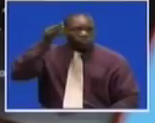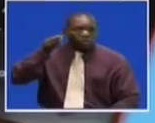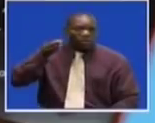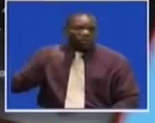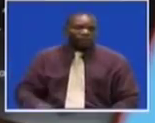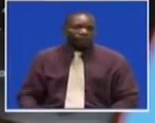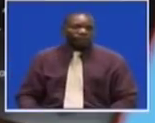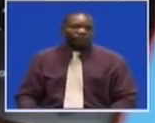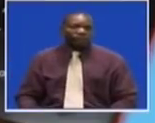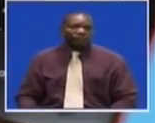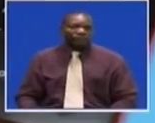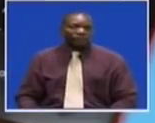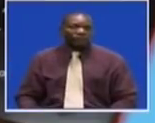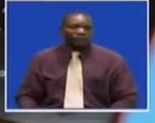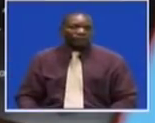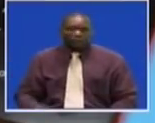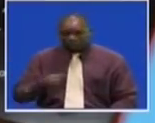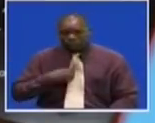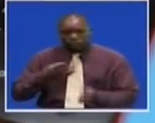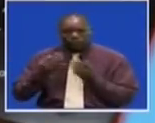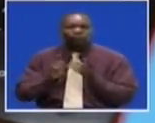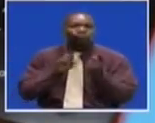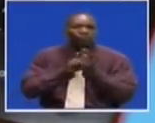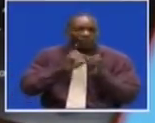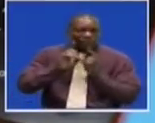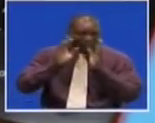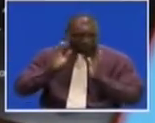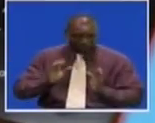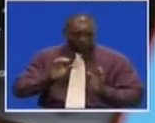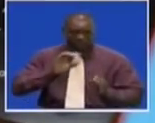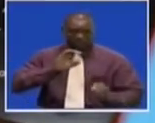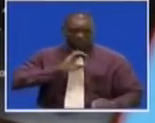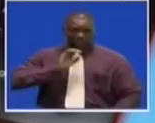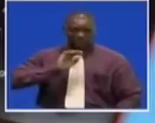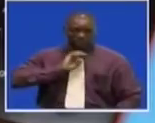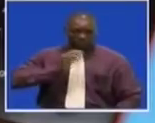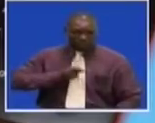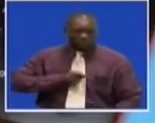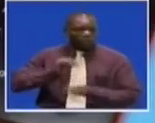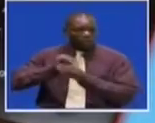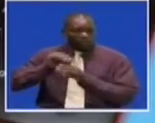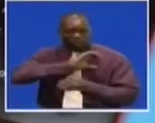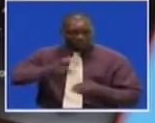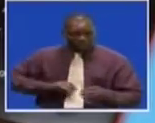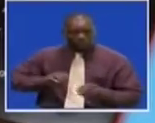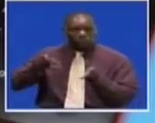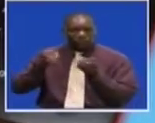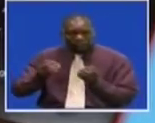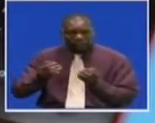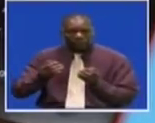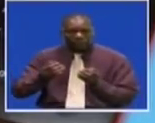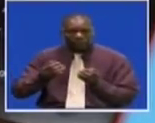that I meet the directors of Zambeshi Metals in order for us to structure a way